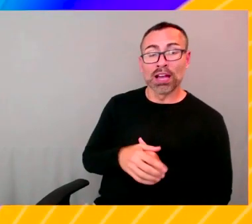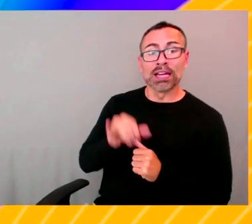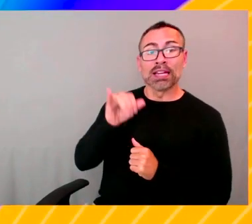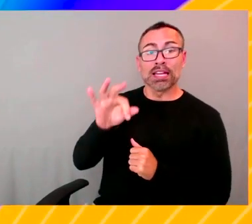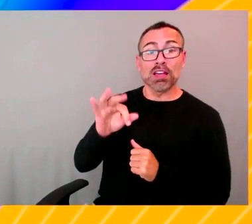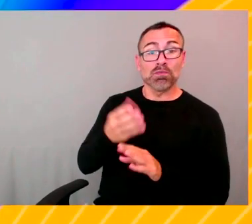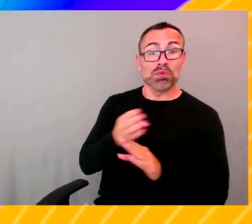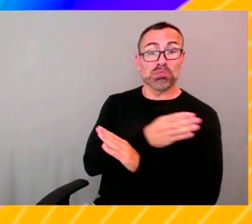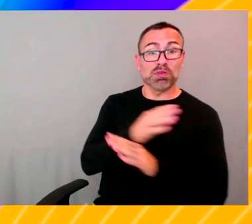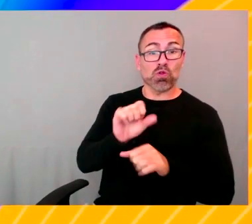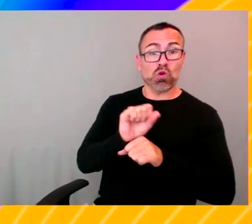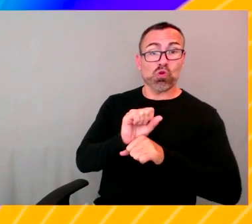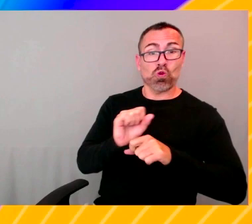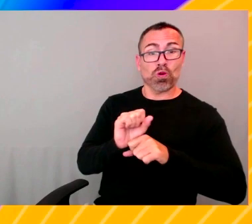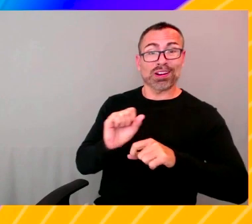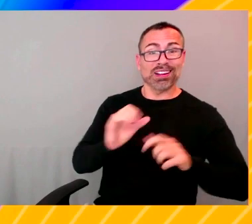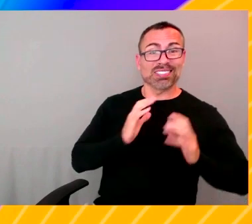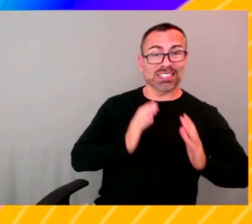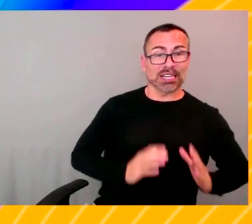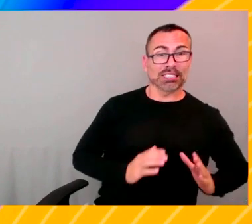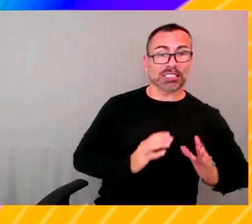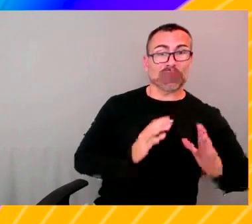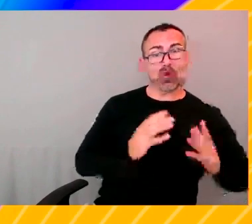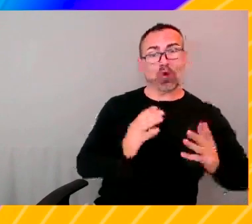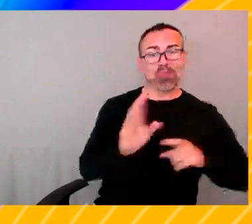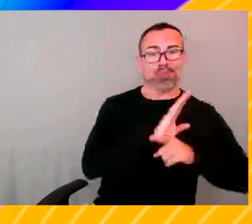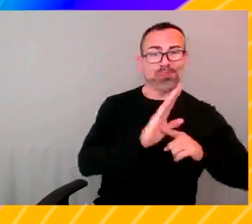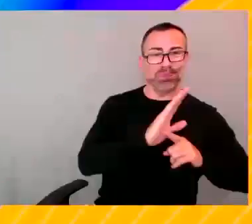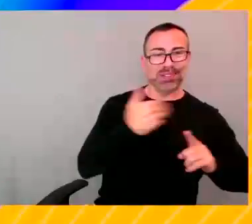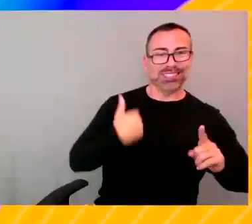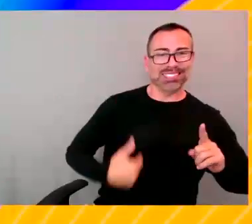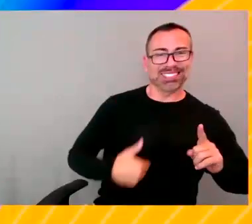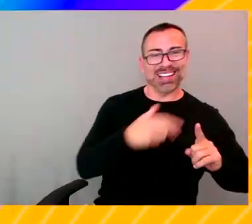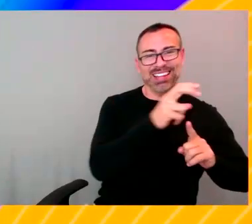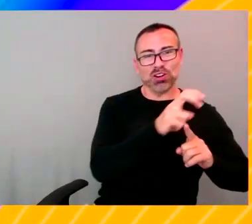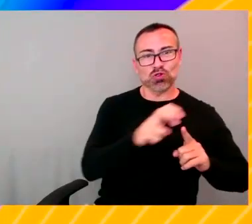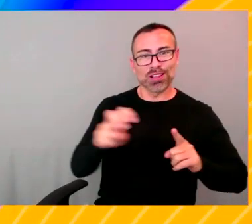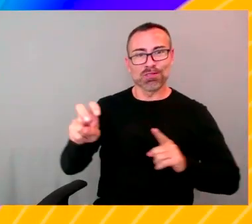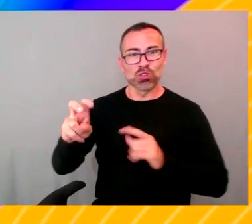things. Um, that helps that immensely.